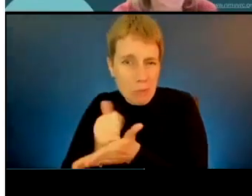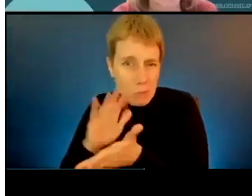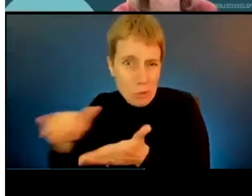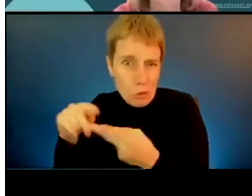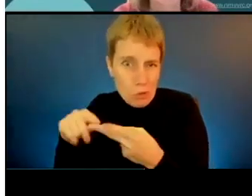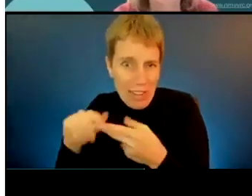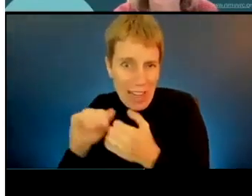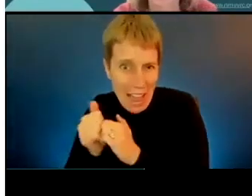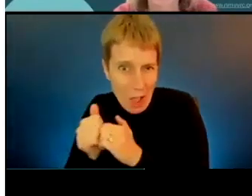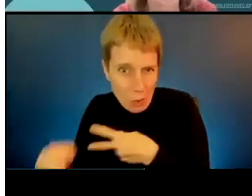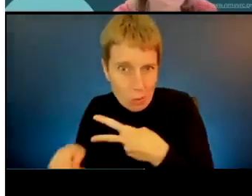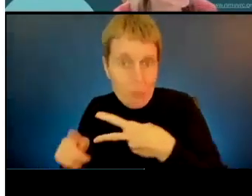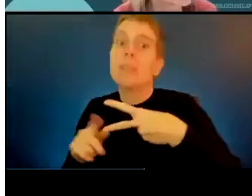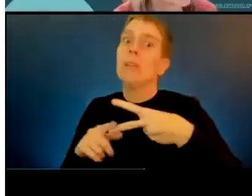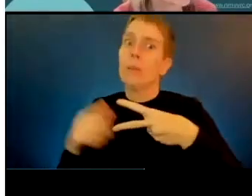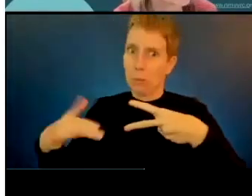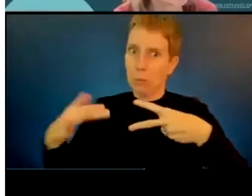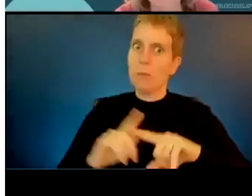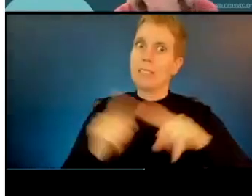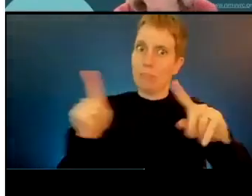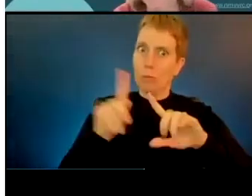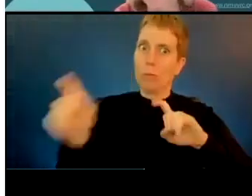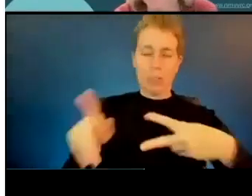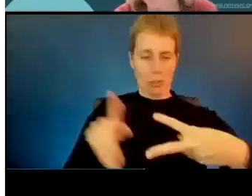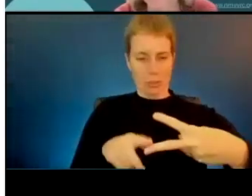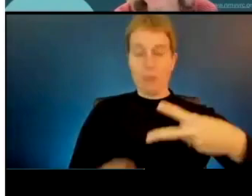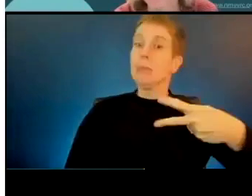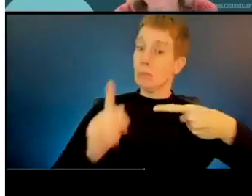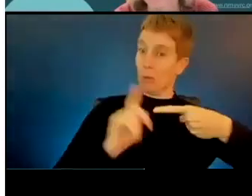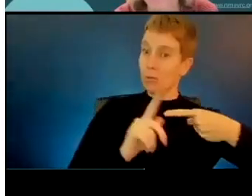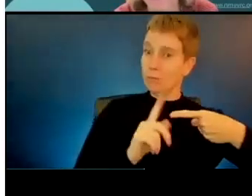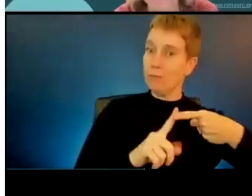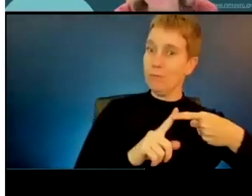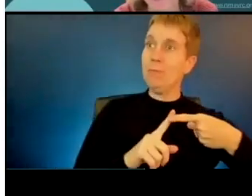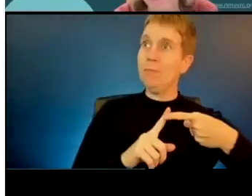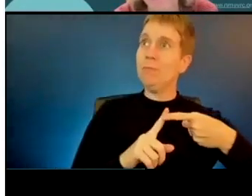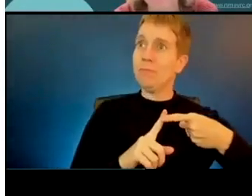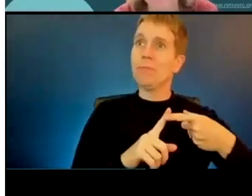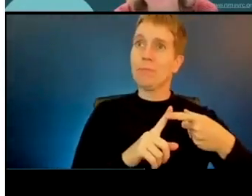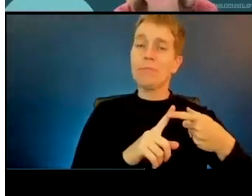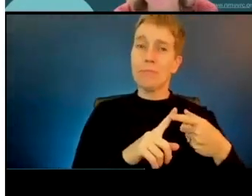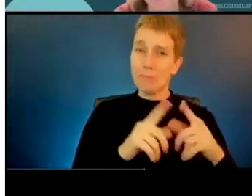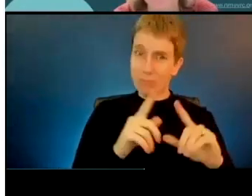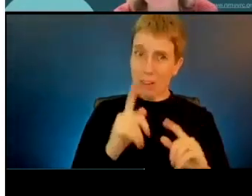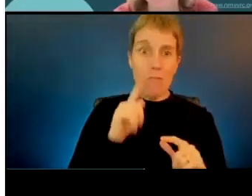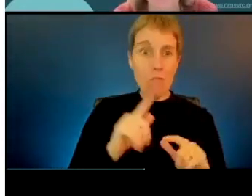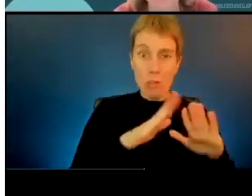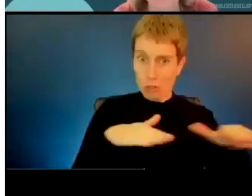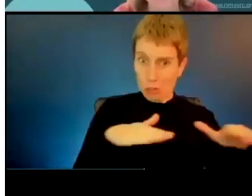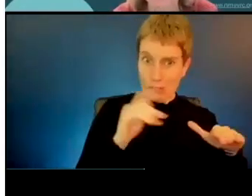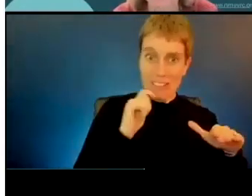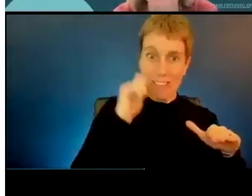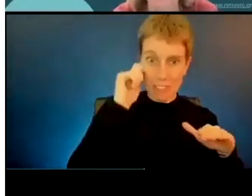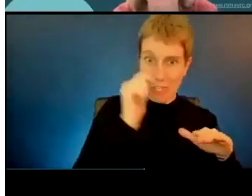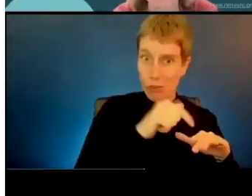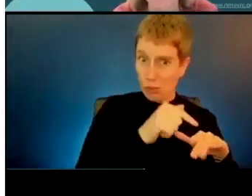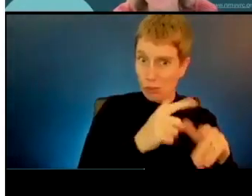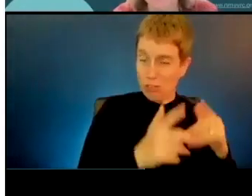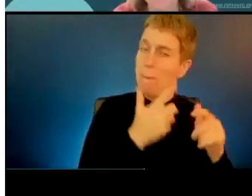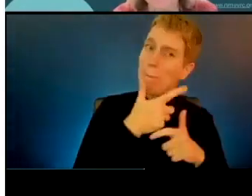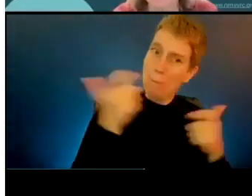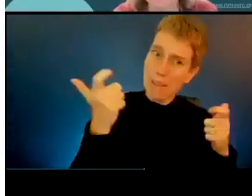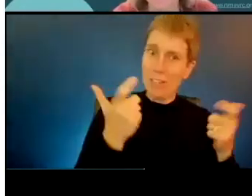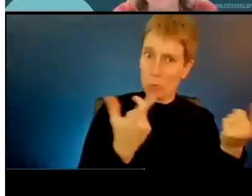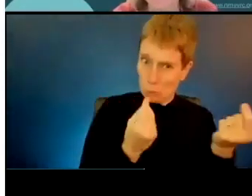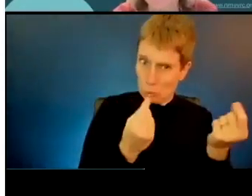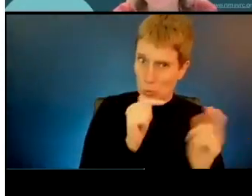quickly. I'd say the biggest difference when we're talking about interventions for kids and adolescents, number one, is recognizing that the needs